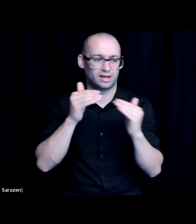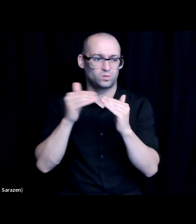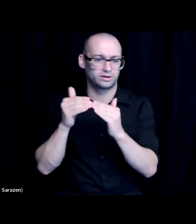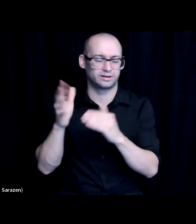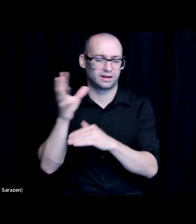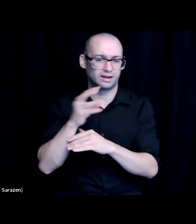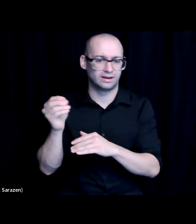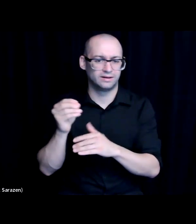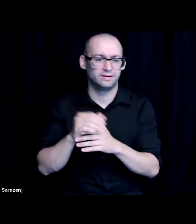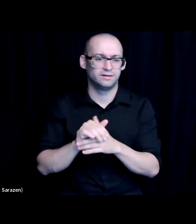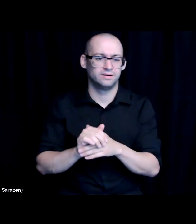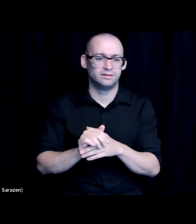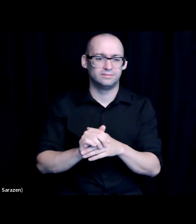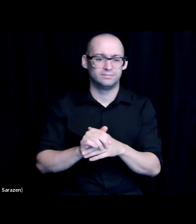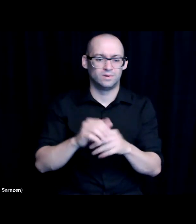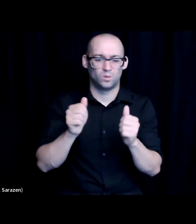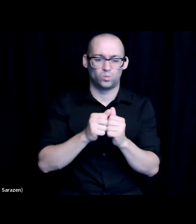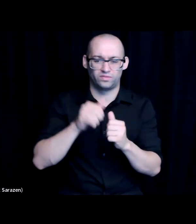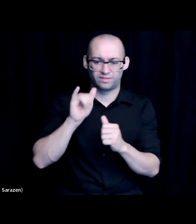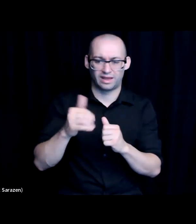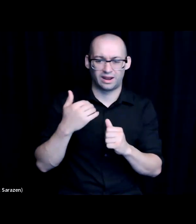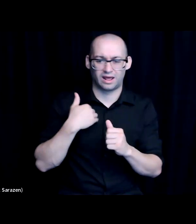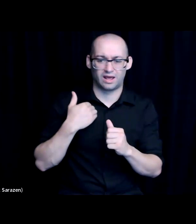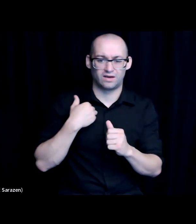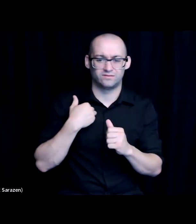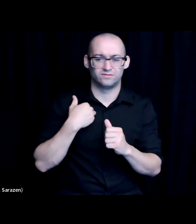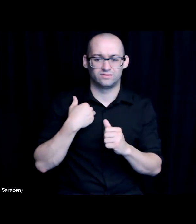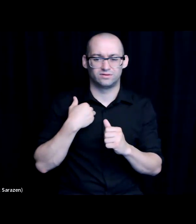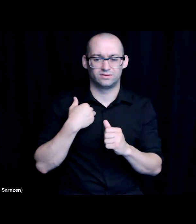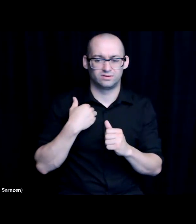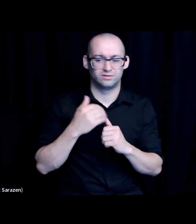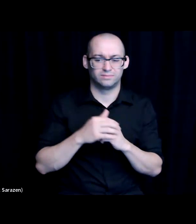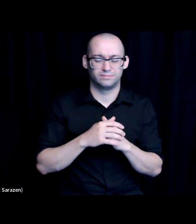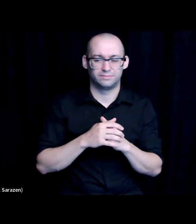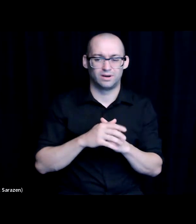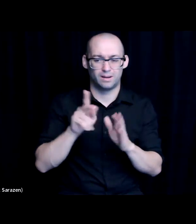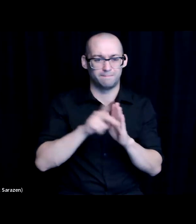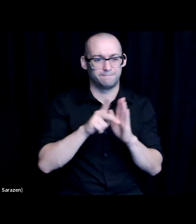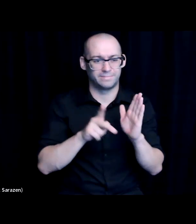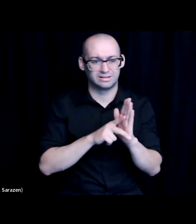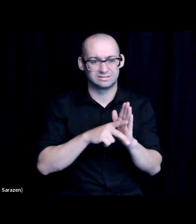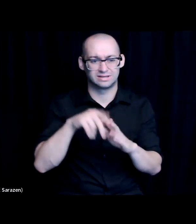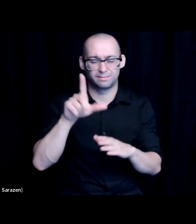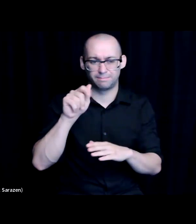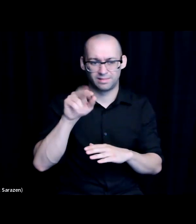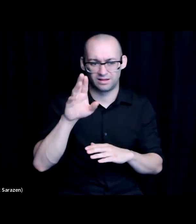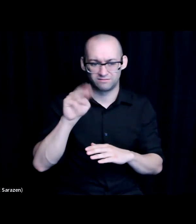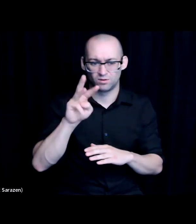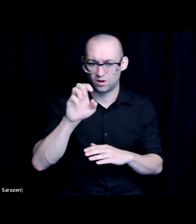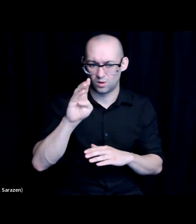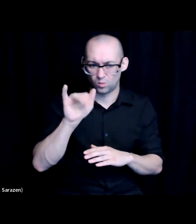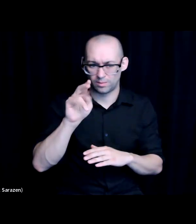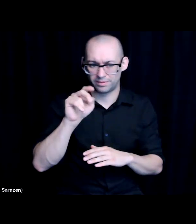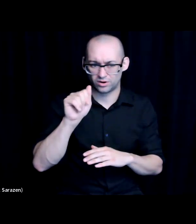And pairing with that, we held a policy forum last week, a webinar that resource,